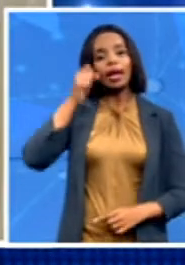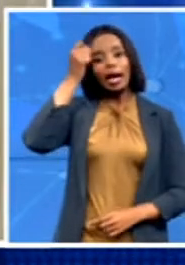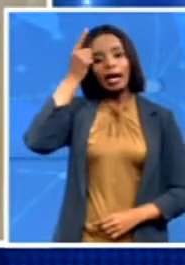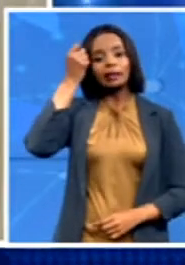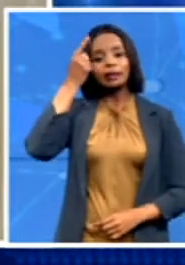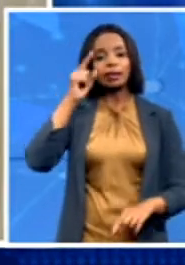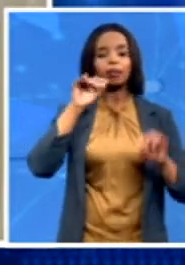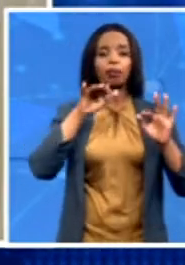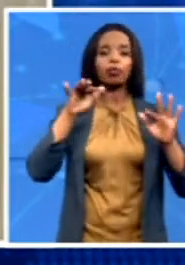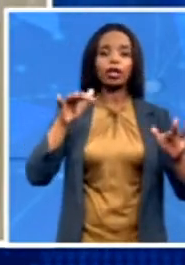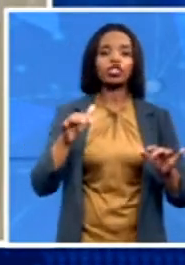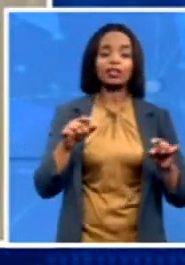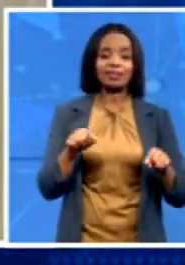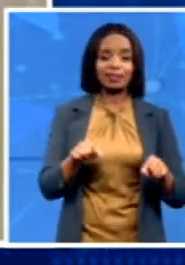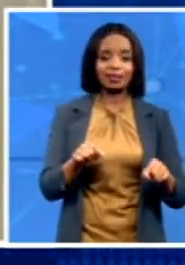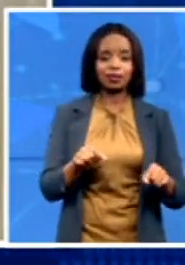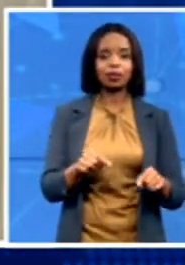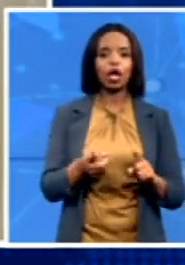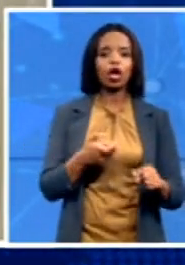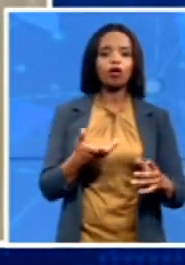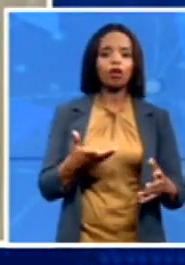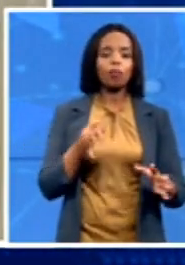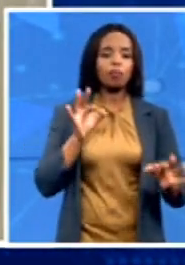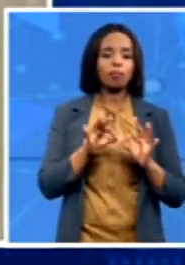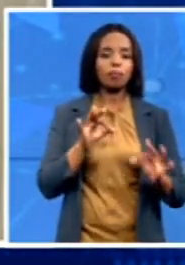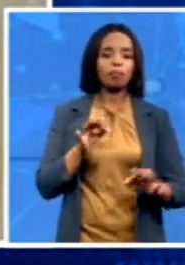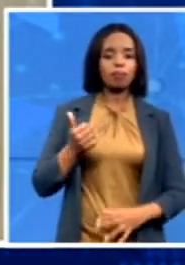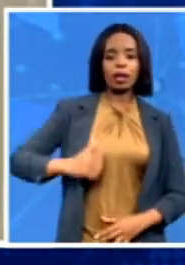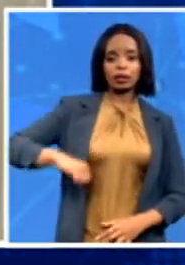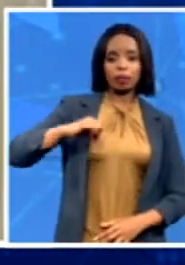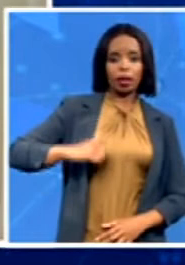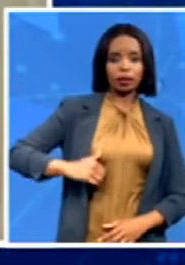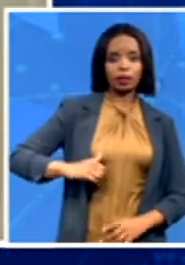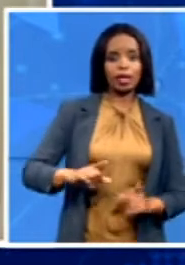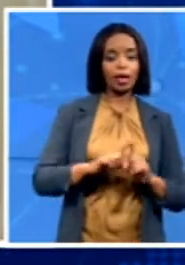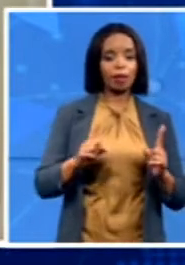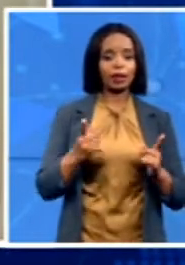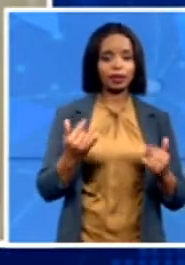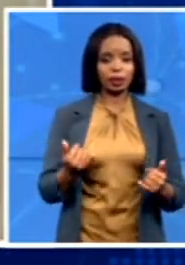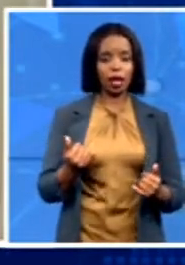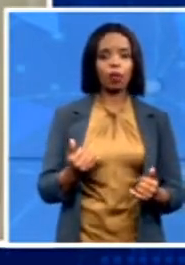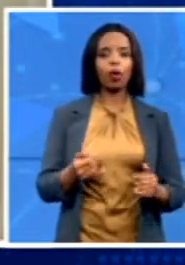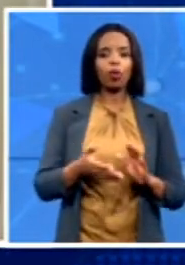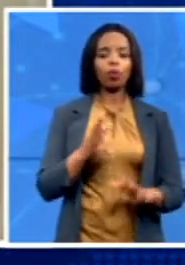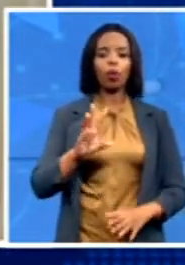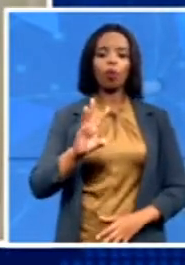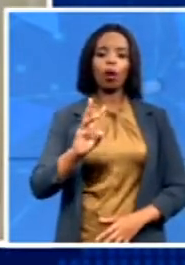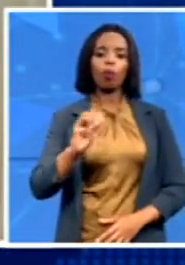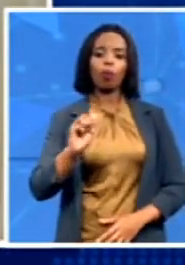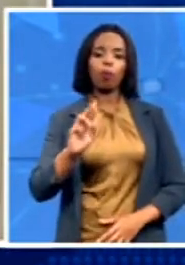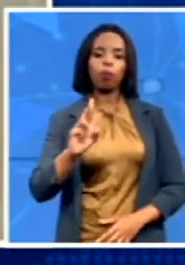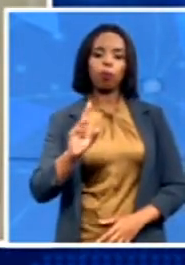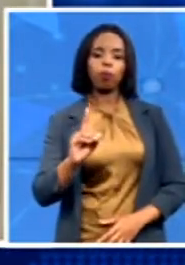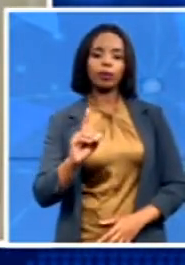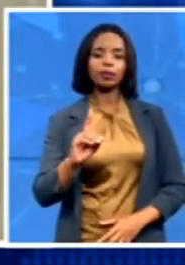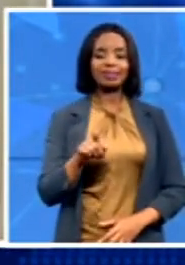specific municipality, but most importantly, taking it down to a ward level, to have that sort of understanding of the mix of